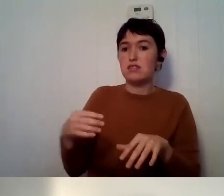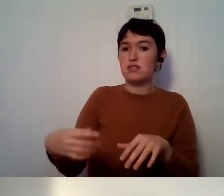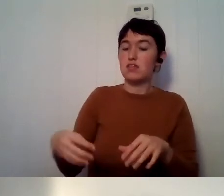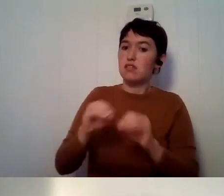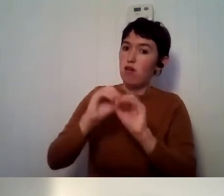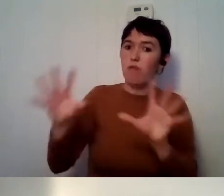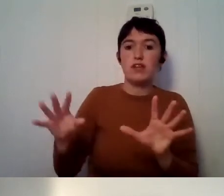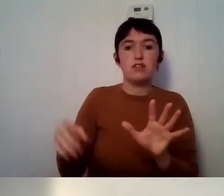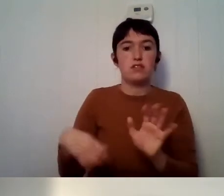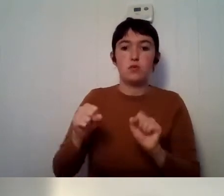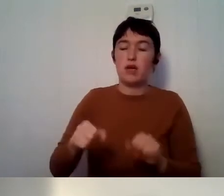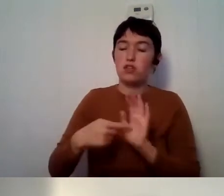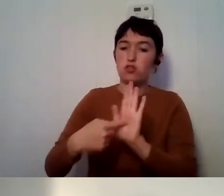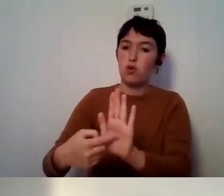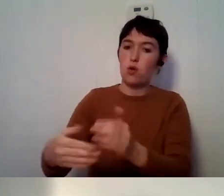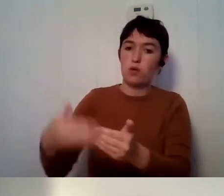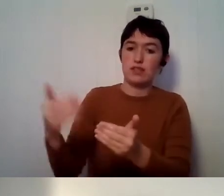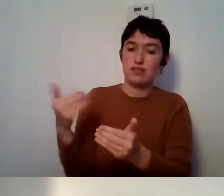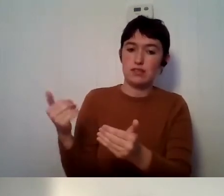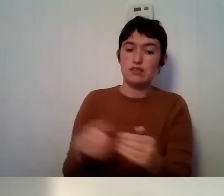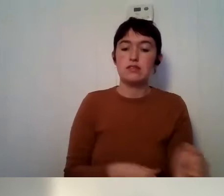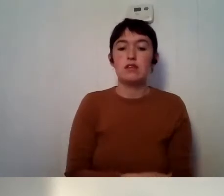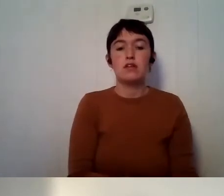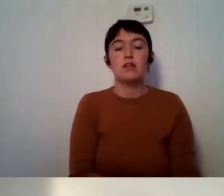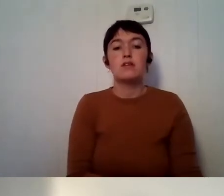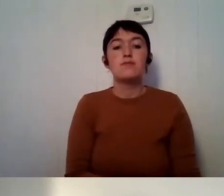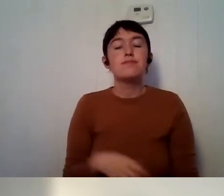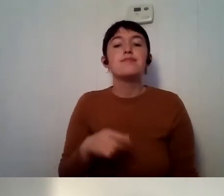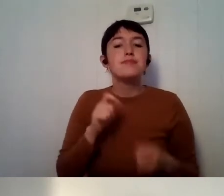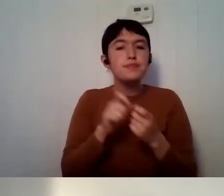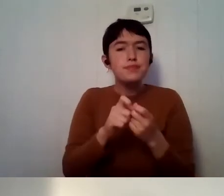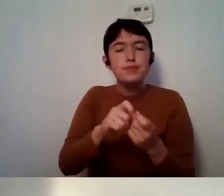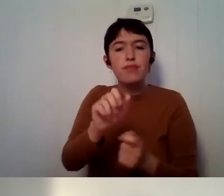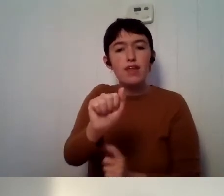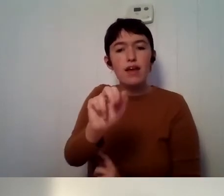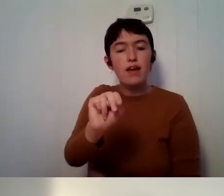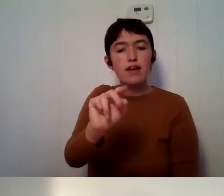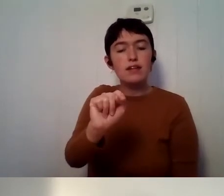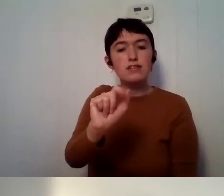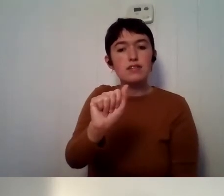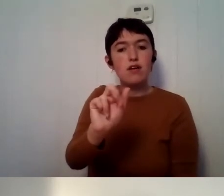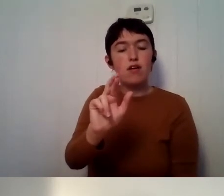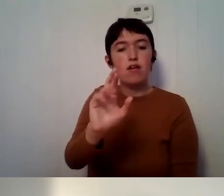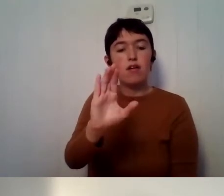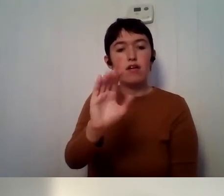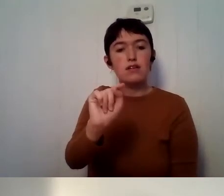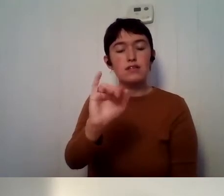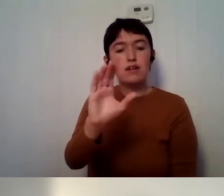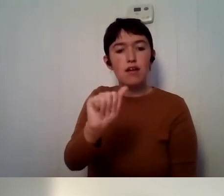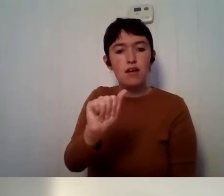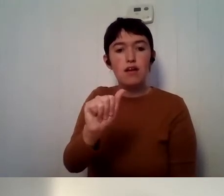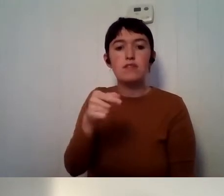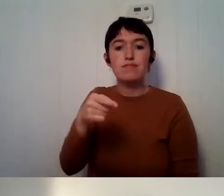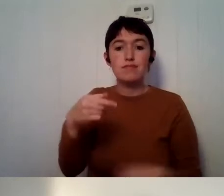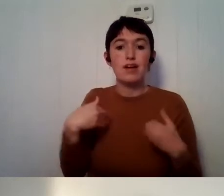the problem. And also particularly with Antarctica, because the Antarctic holds 70% of the